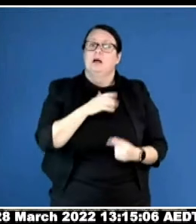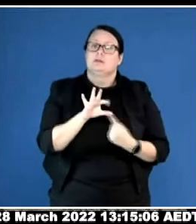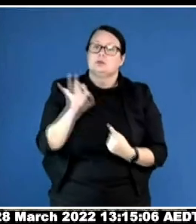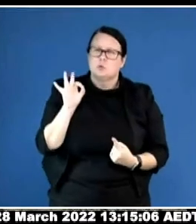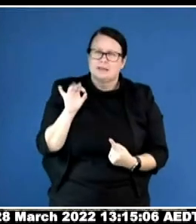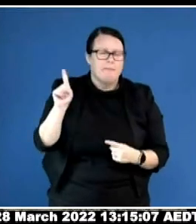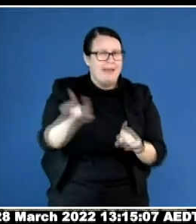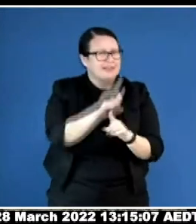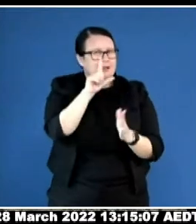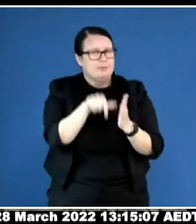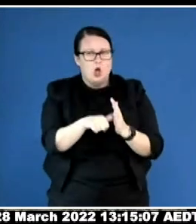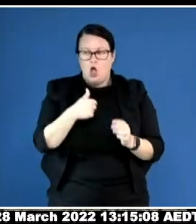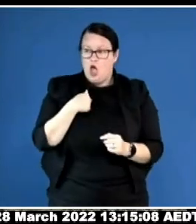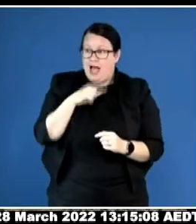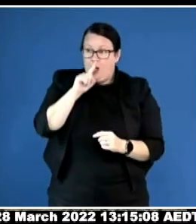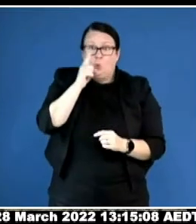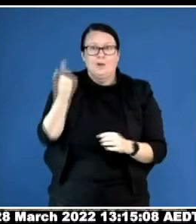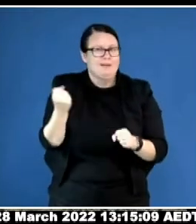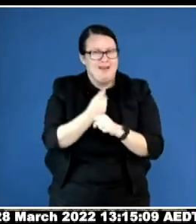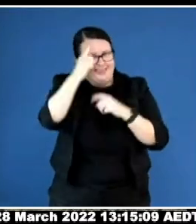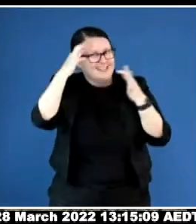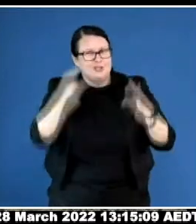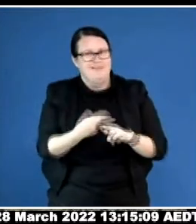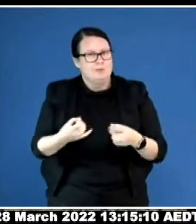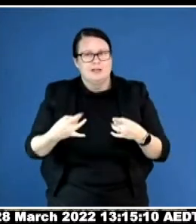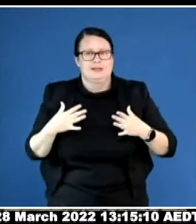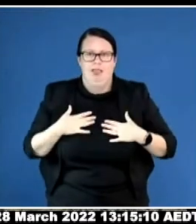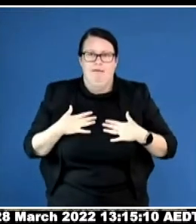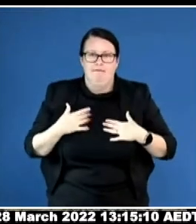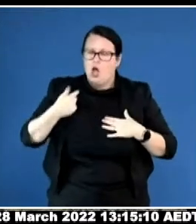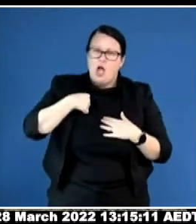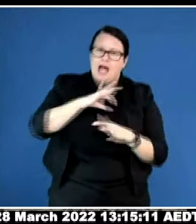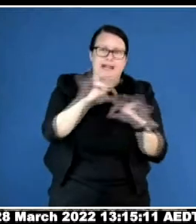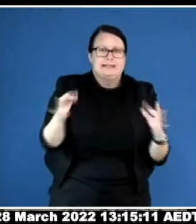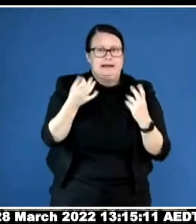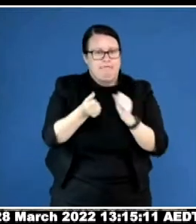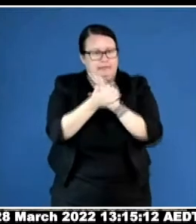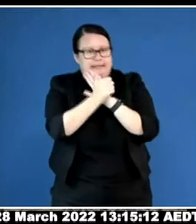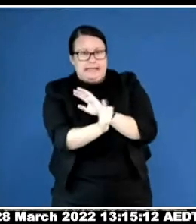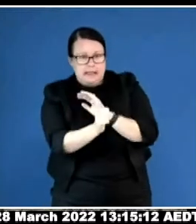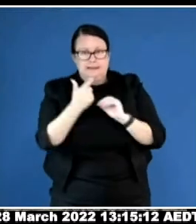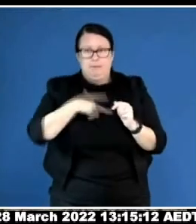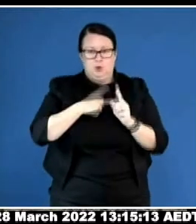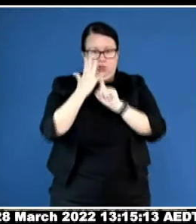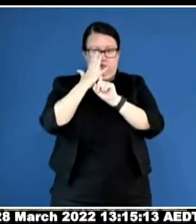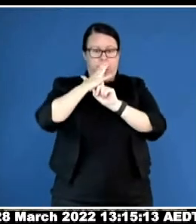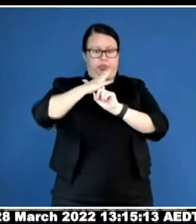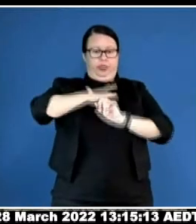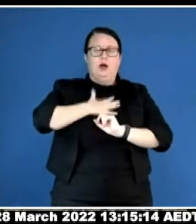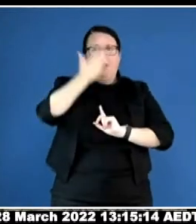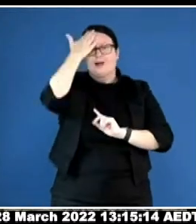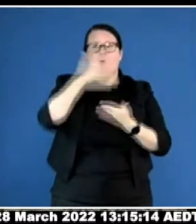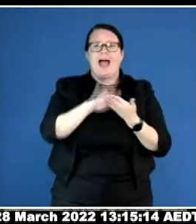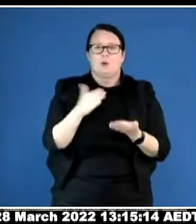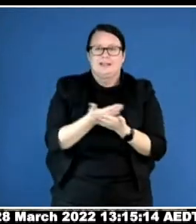to the point where I was no longer capable of making that choice. I was no longer capable of doing what was going to keep me safe. I did everything I thought